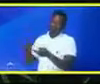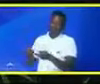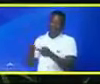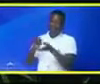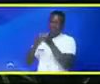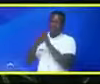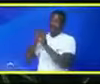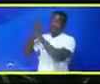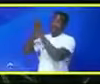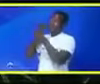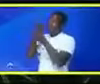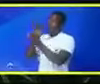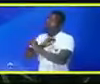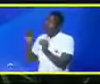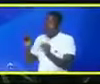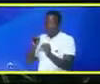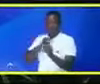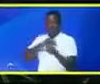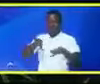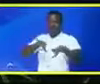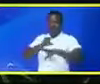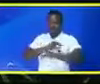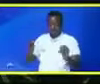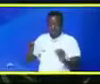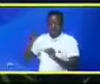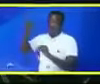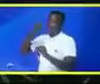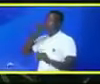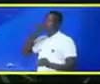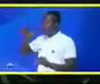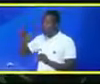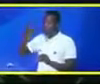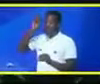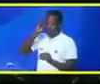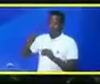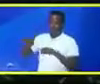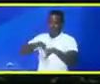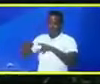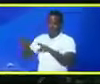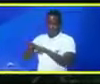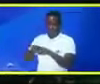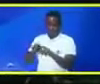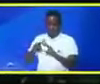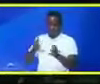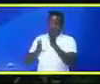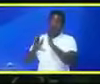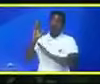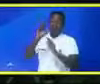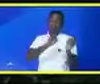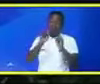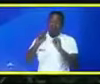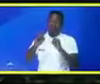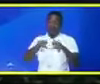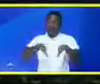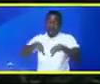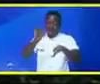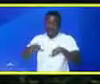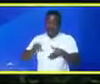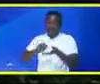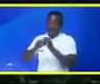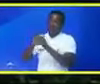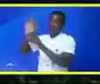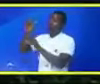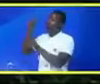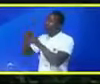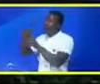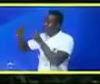which he says. So the way to get the power of God to move is to get his word to move. Because when God